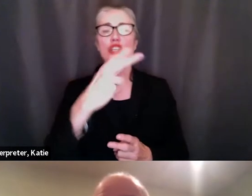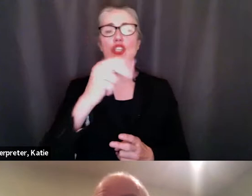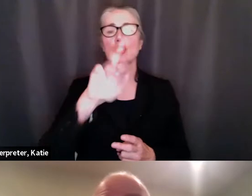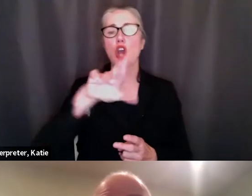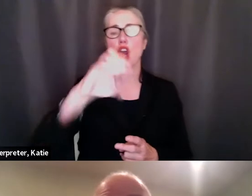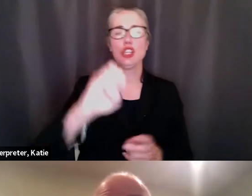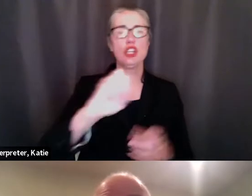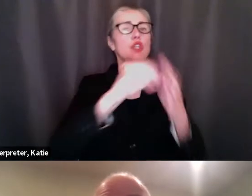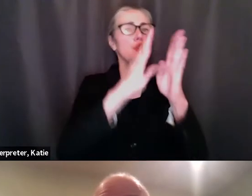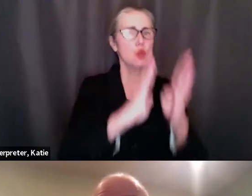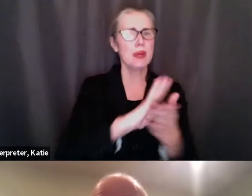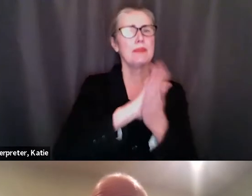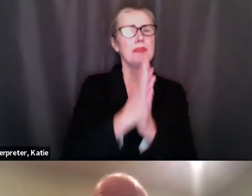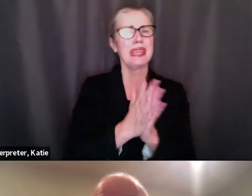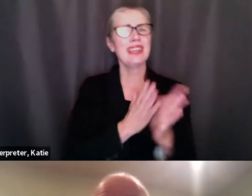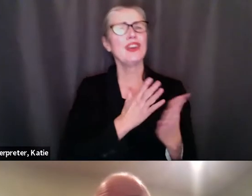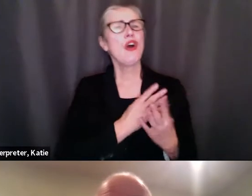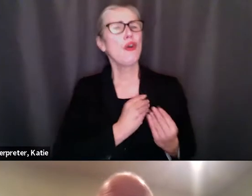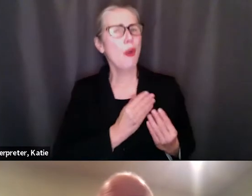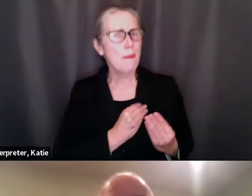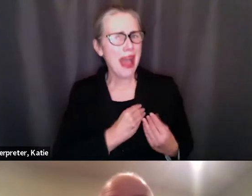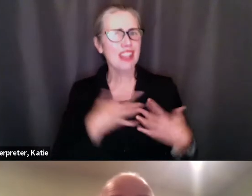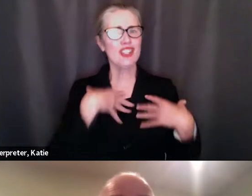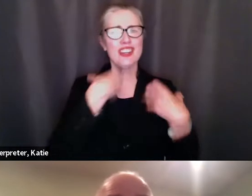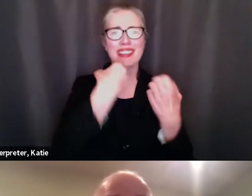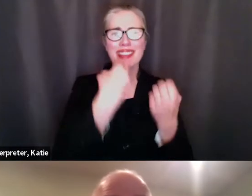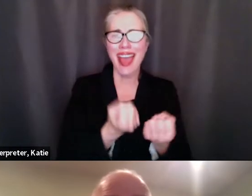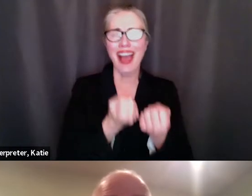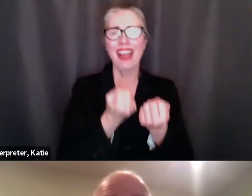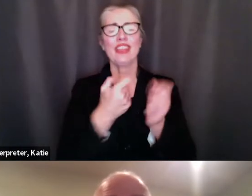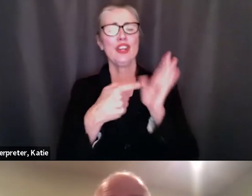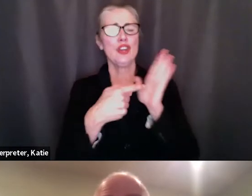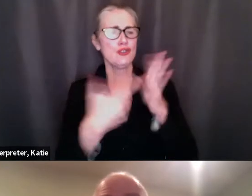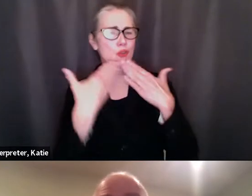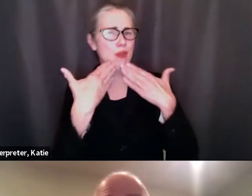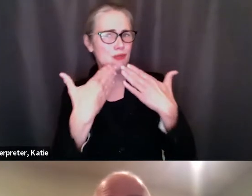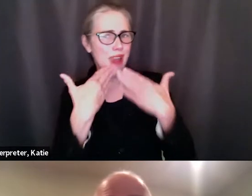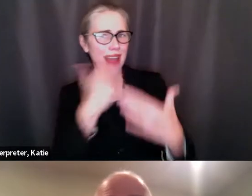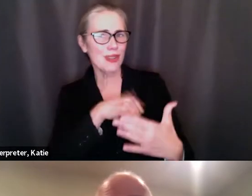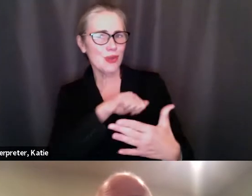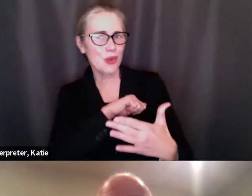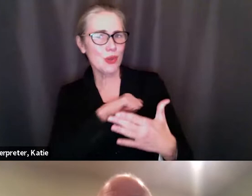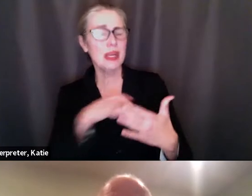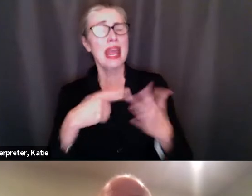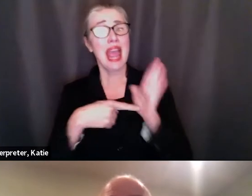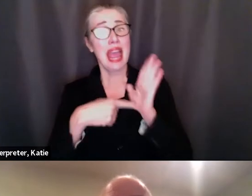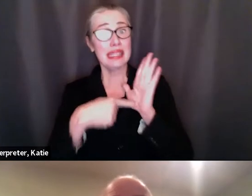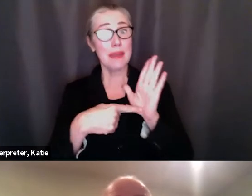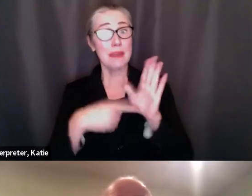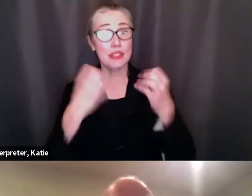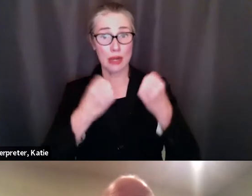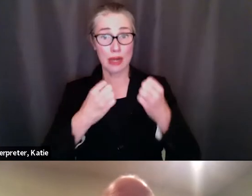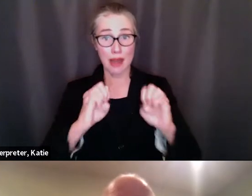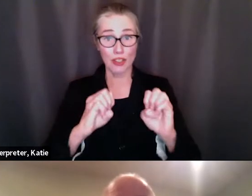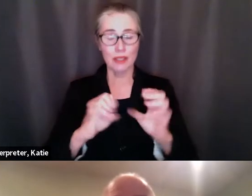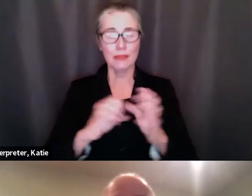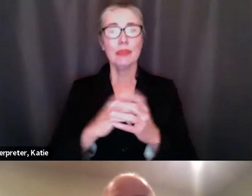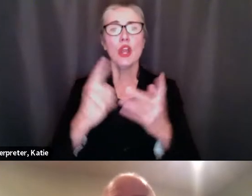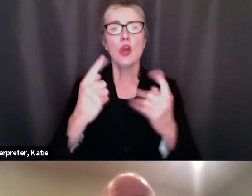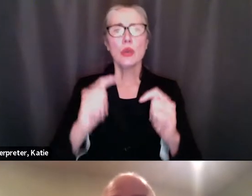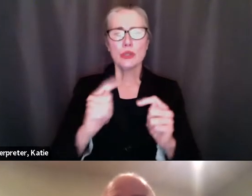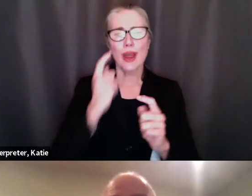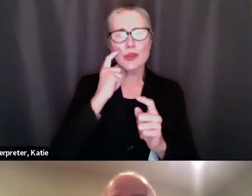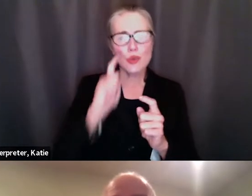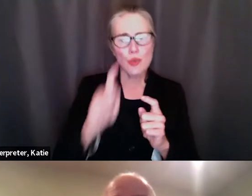students being compassionate being healthy being respectful showing gratitude and demonstrating effort we go out of our way to recognize students